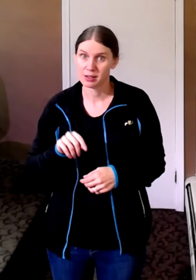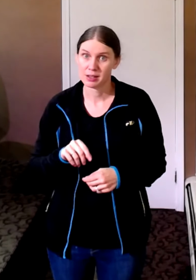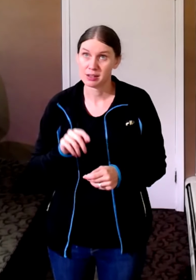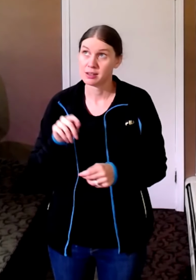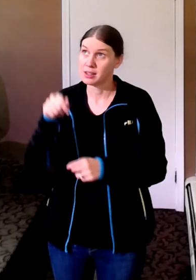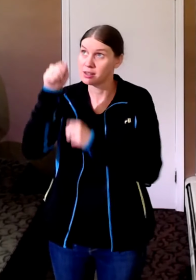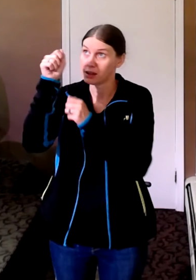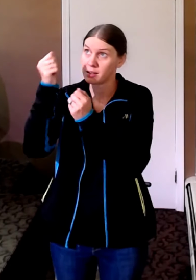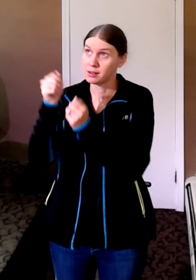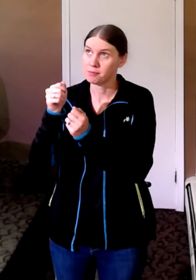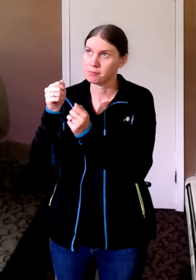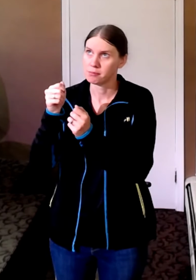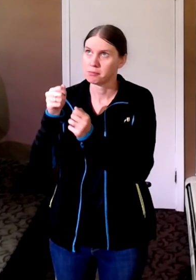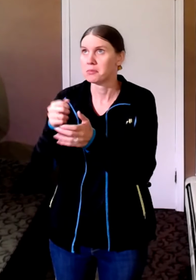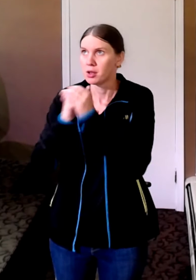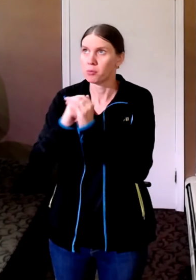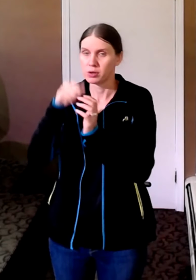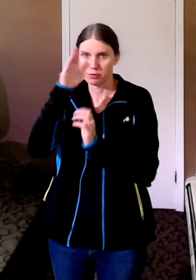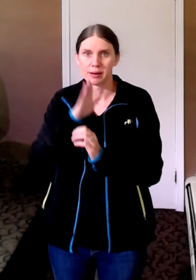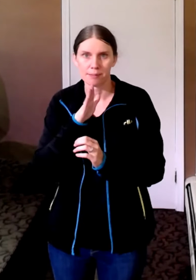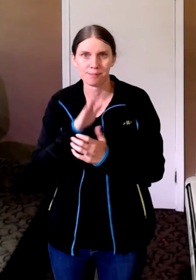us.